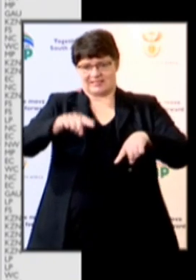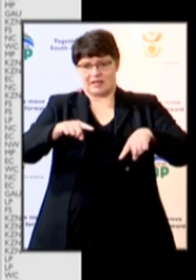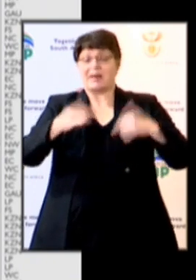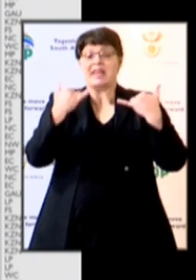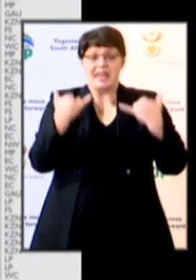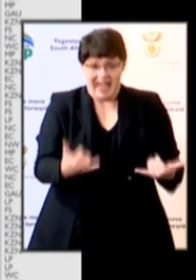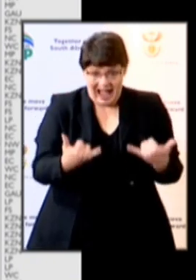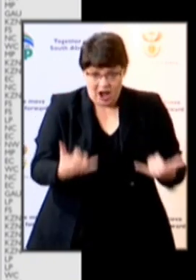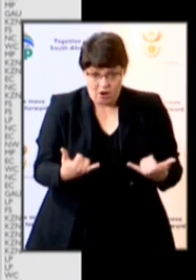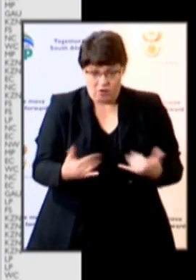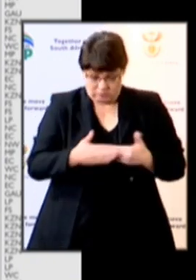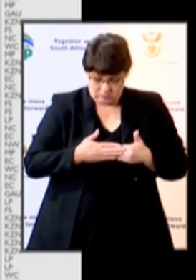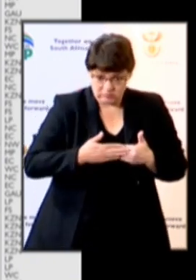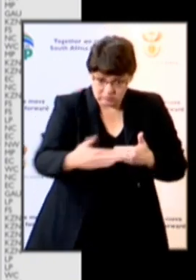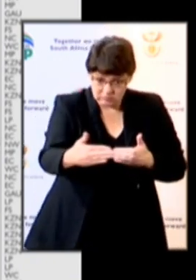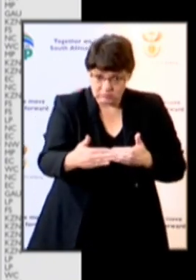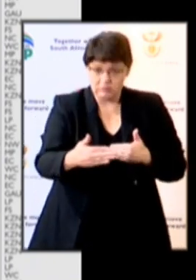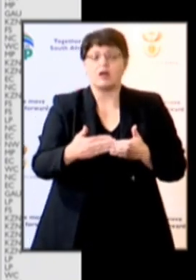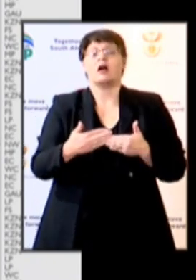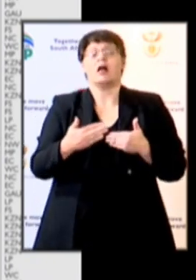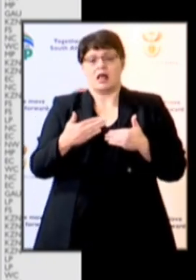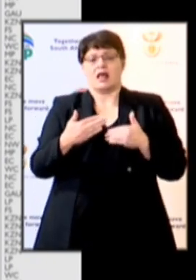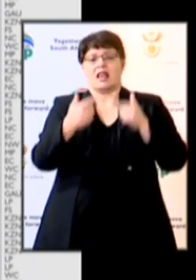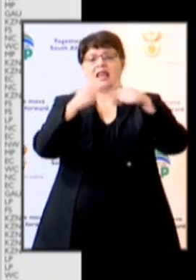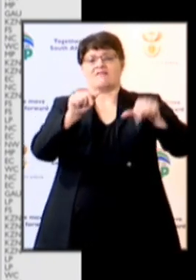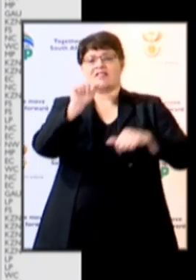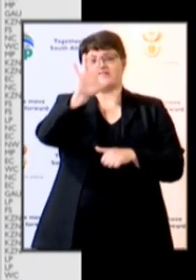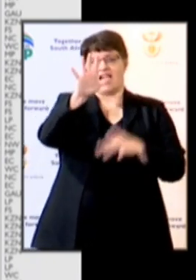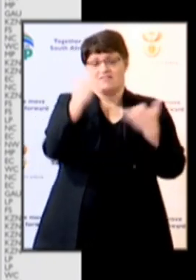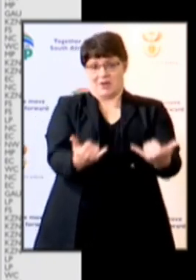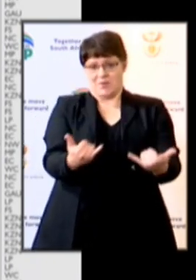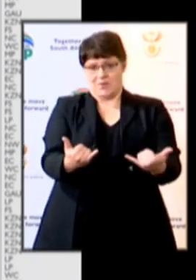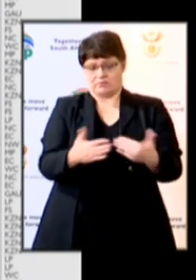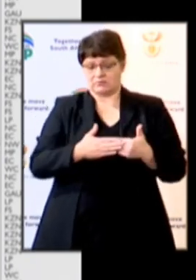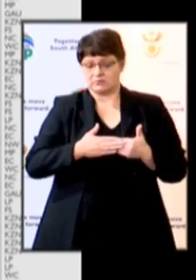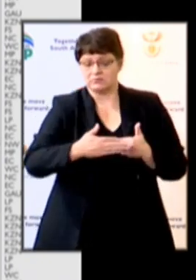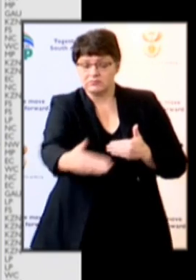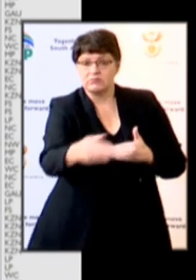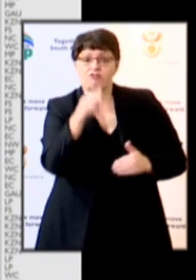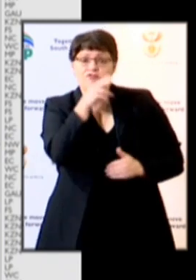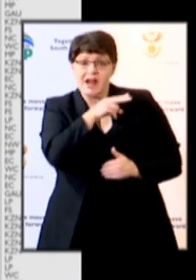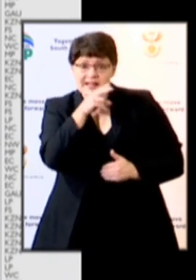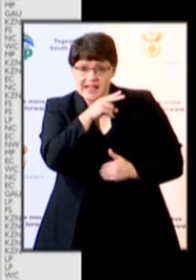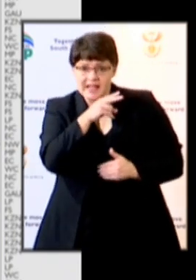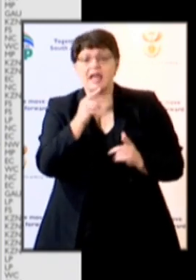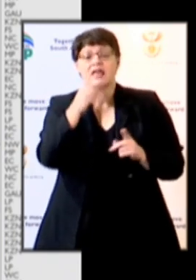level five and we are all going to be on level four.